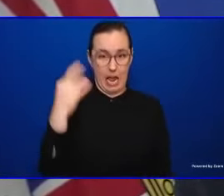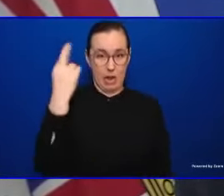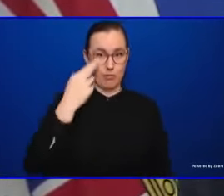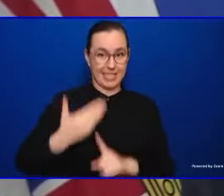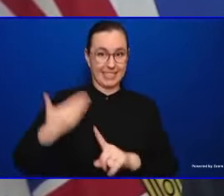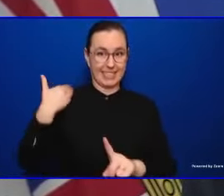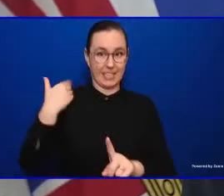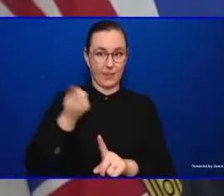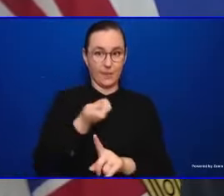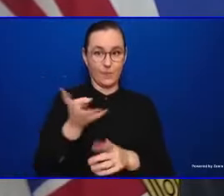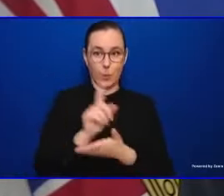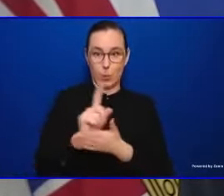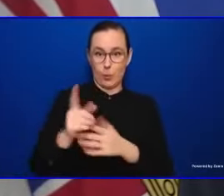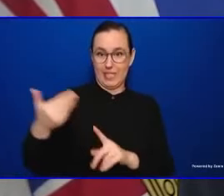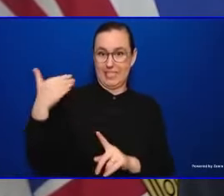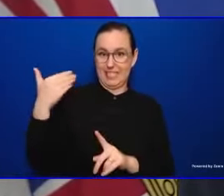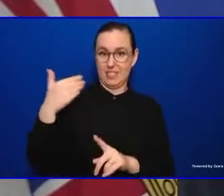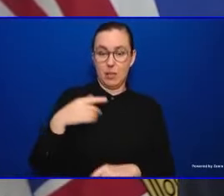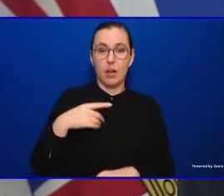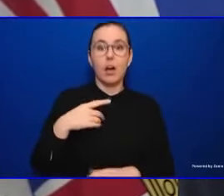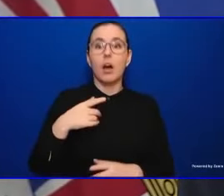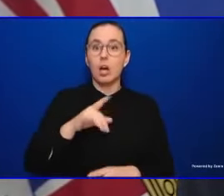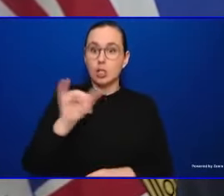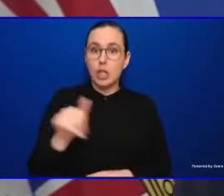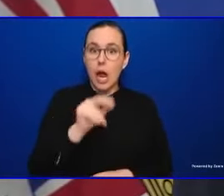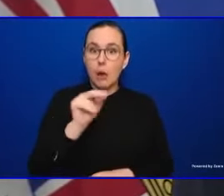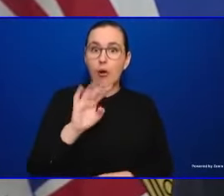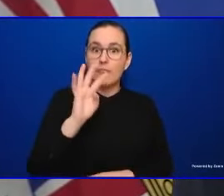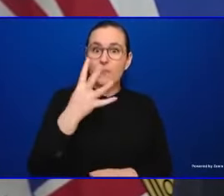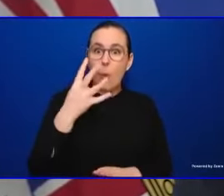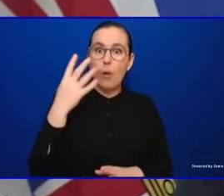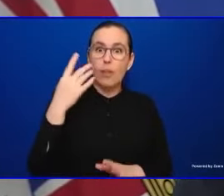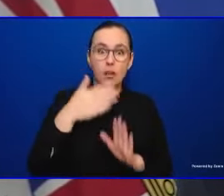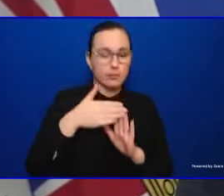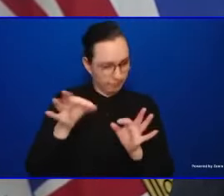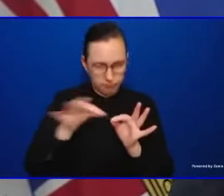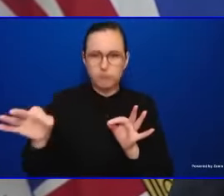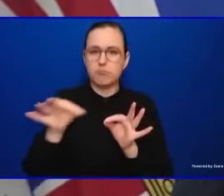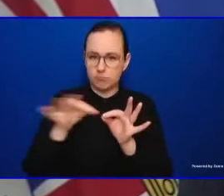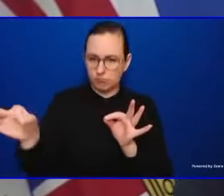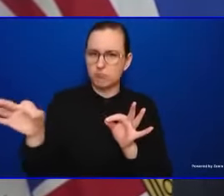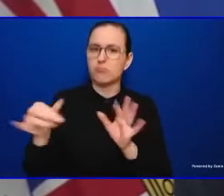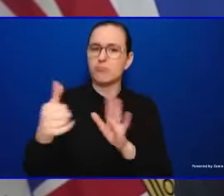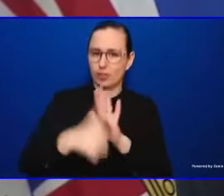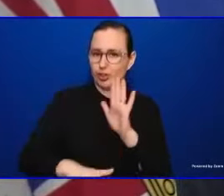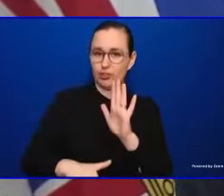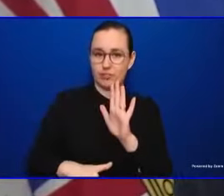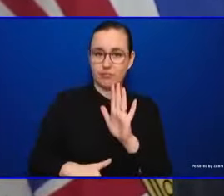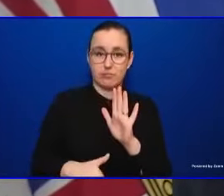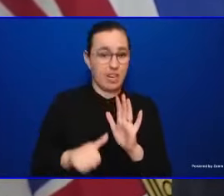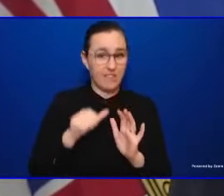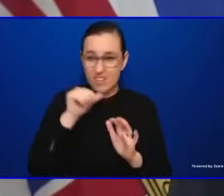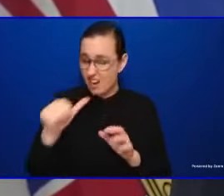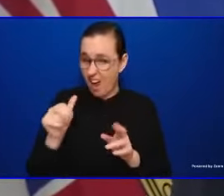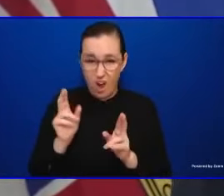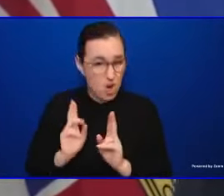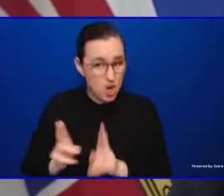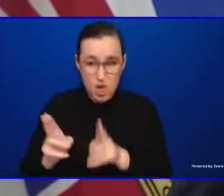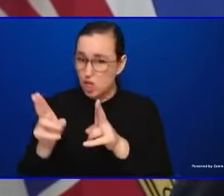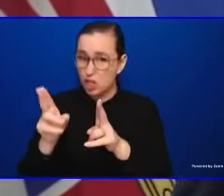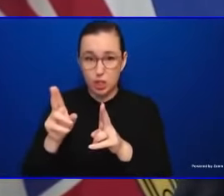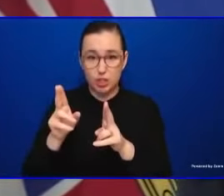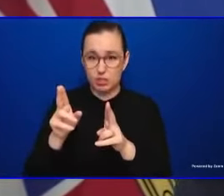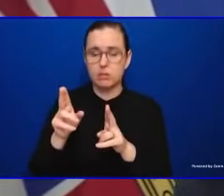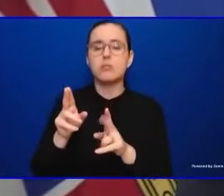delay non-urgent scheduled surgeries in our province. And we're obviously assessing that on a week-to-week basis, but that's one